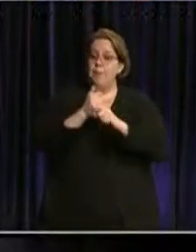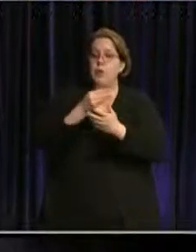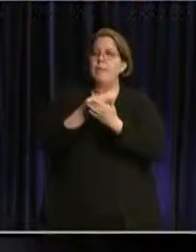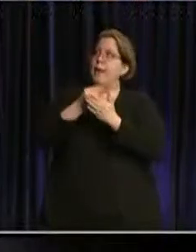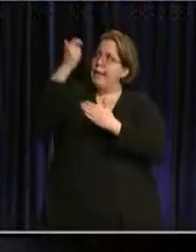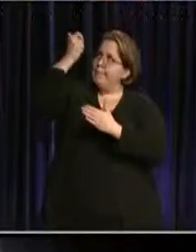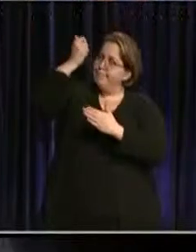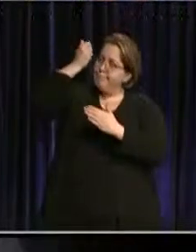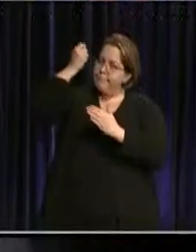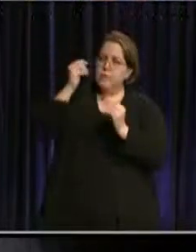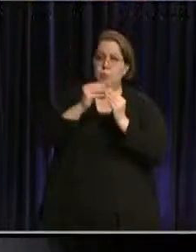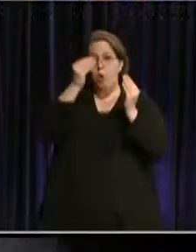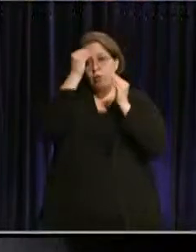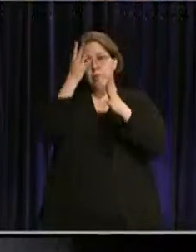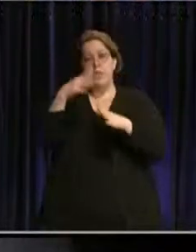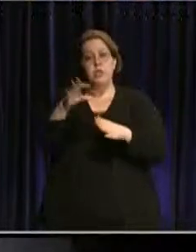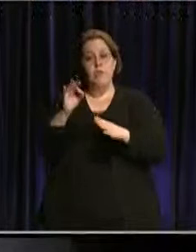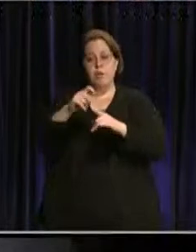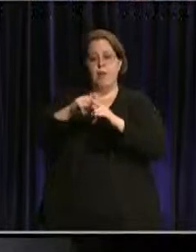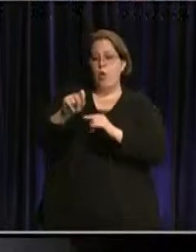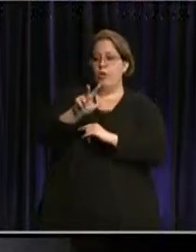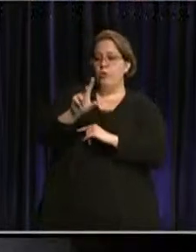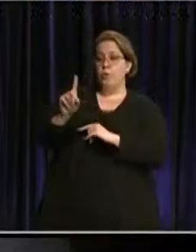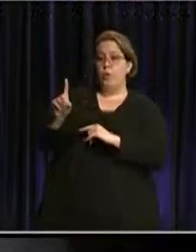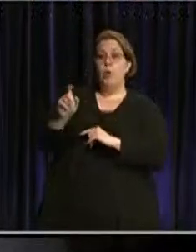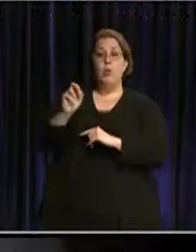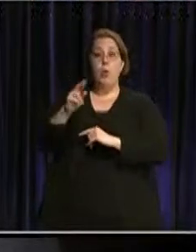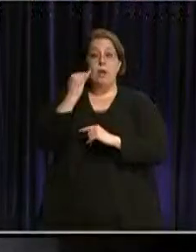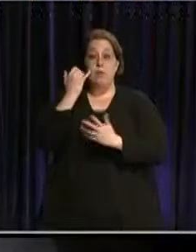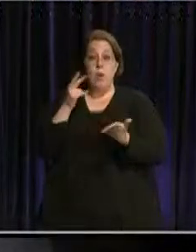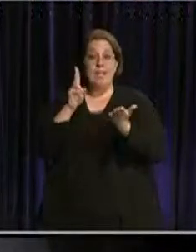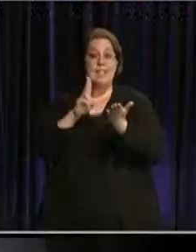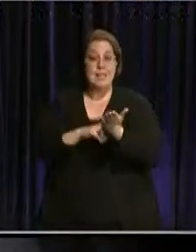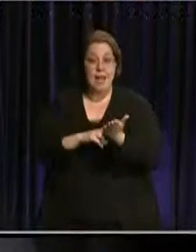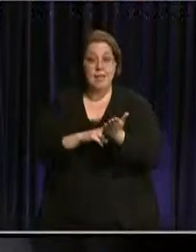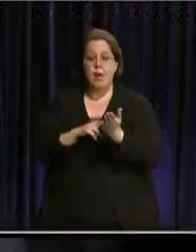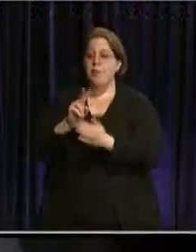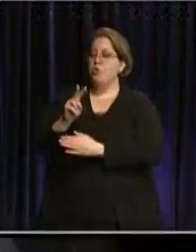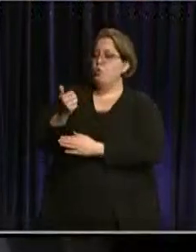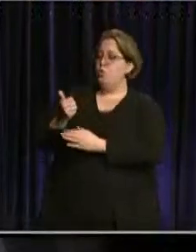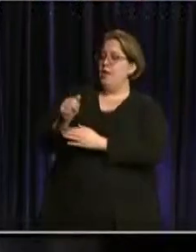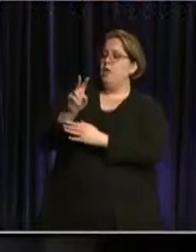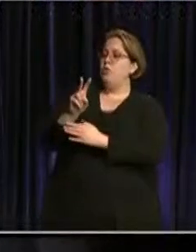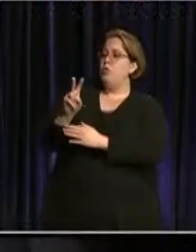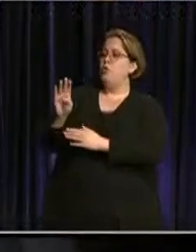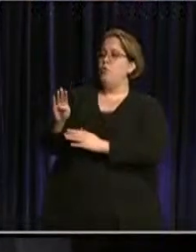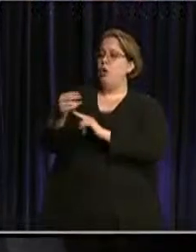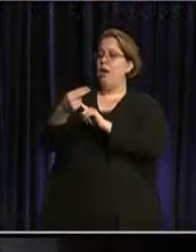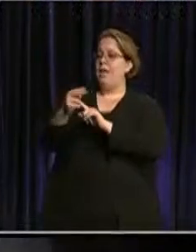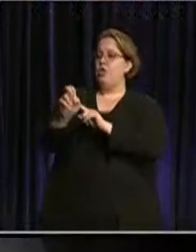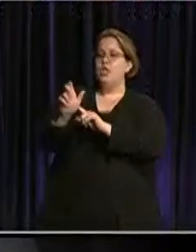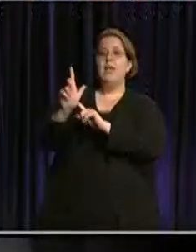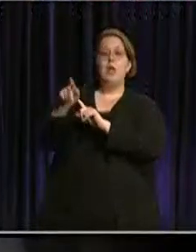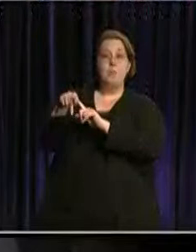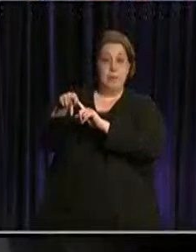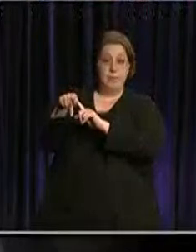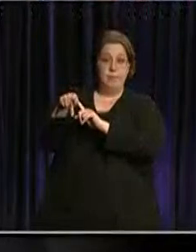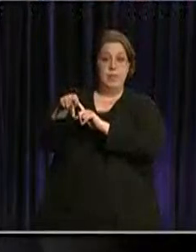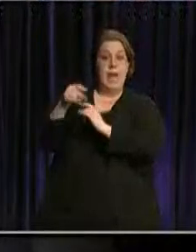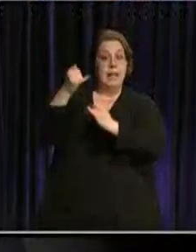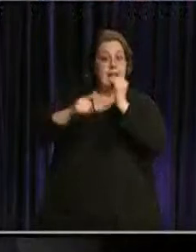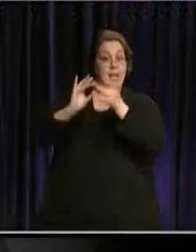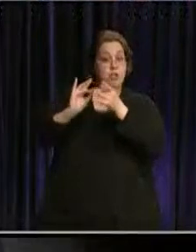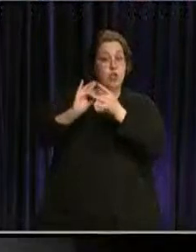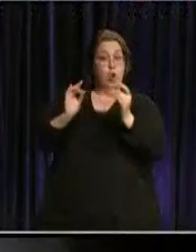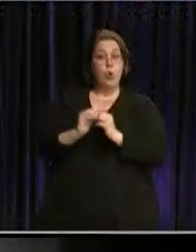make ends meet. More information, again, by calling 311 or by enrolling at 210-224-HELP. And a final